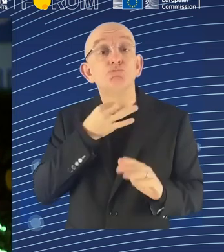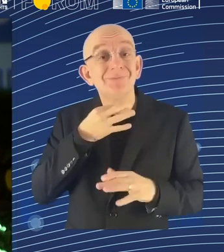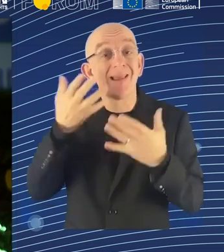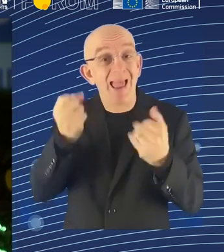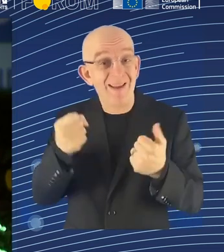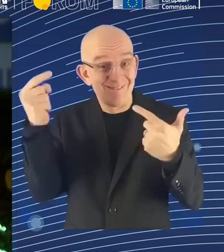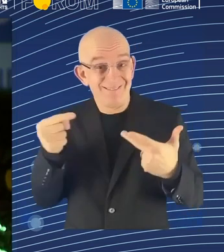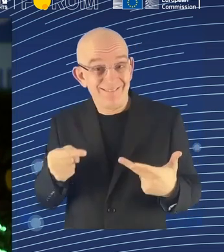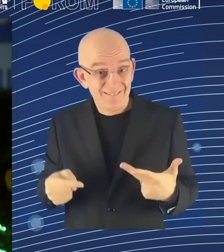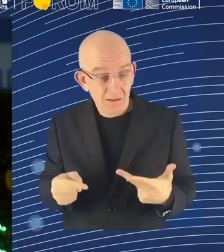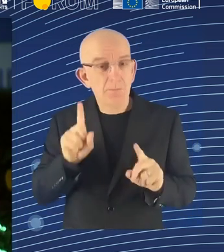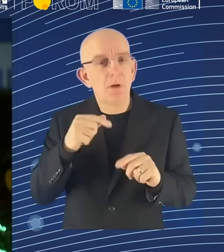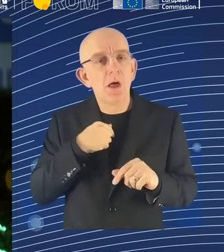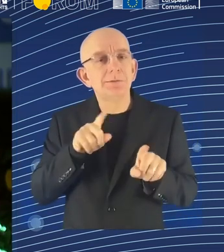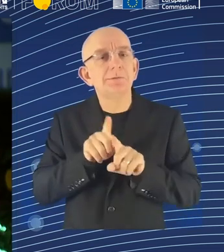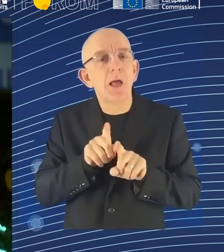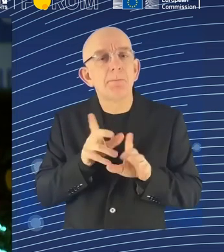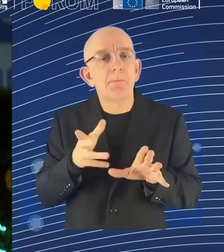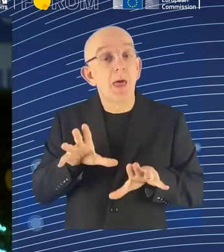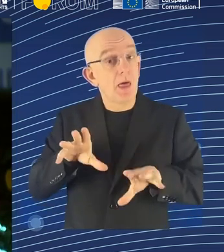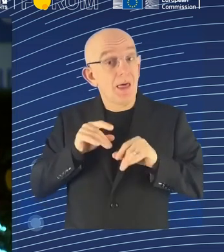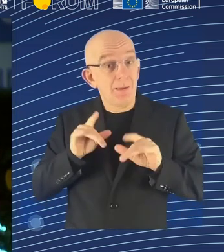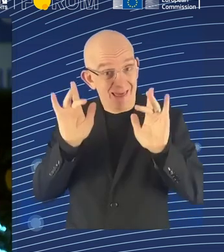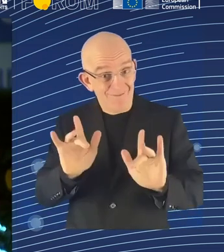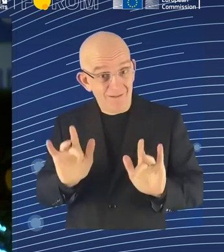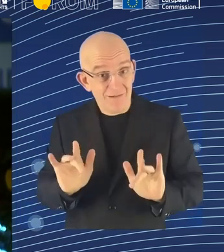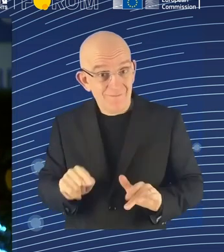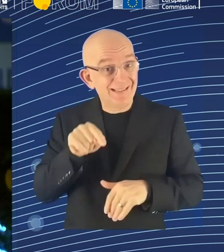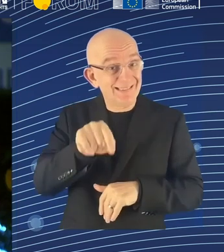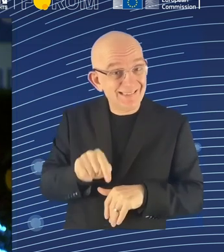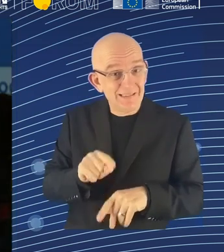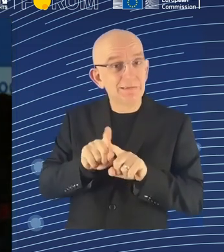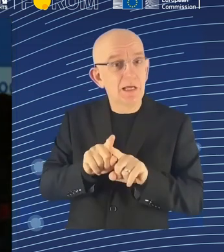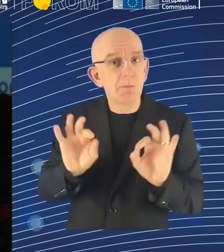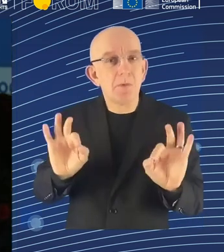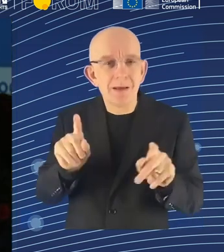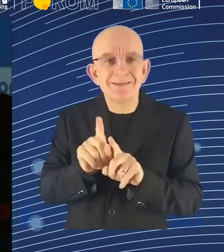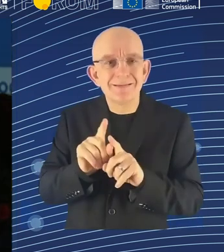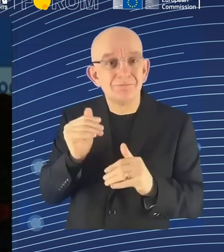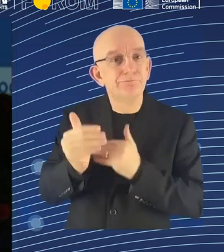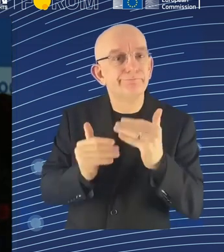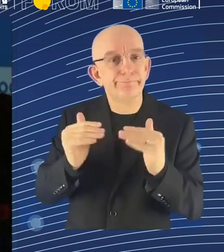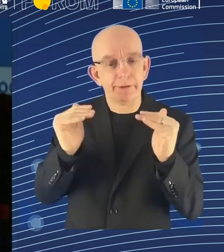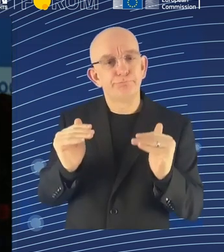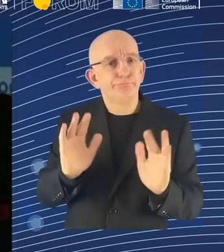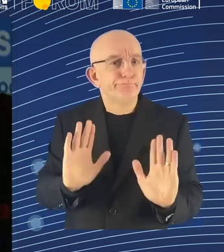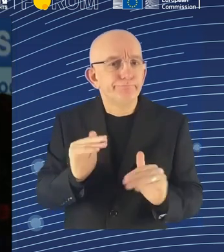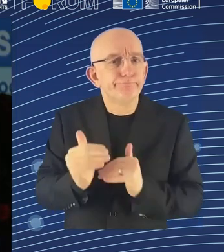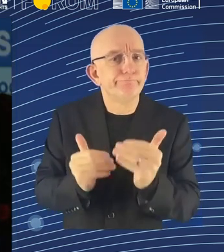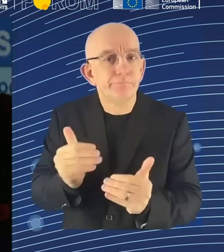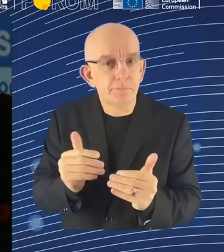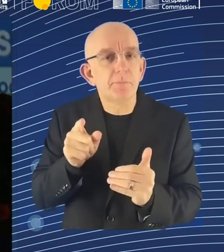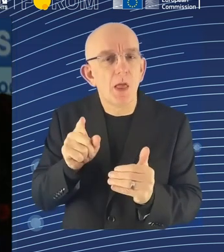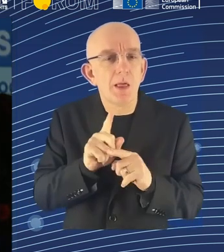and DMA, meaning that we can then implement vertical regulations if necessary, because technologies evolve and we have a horizontal